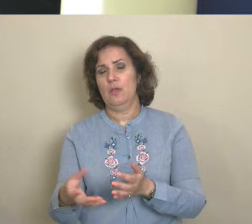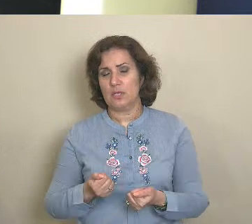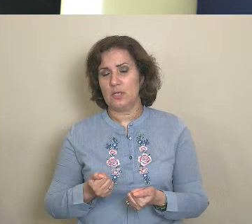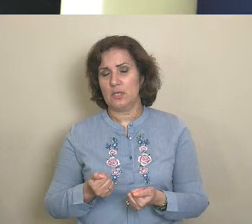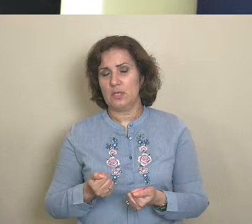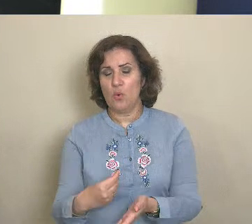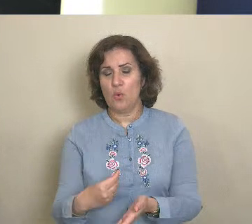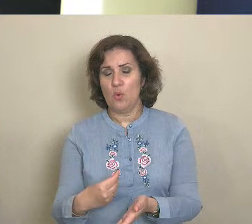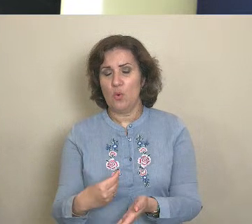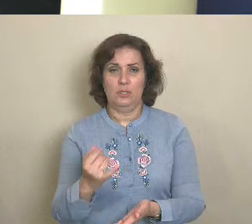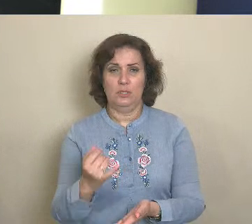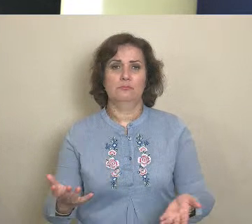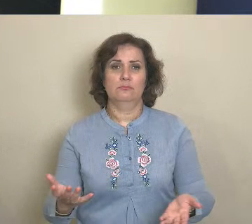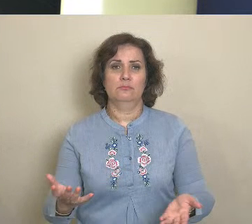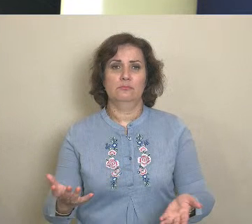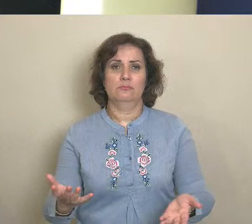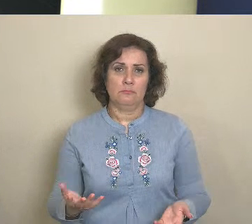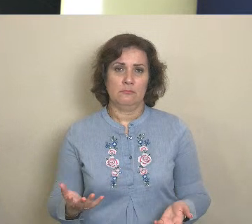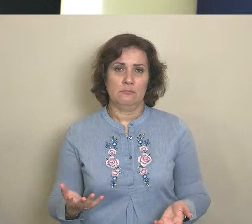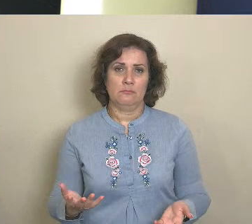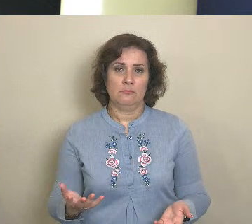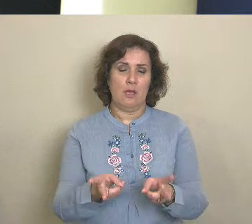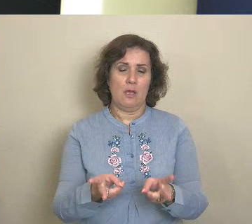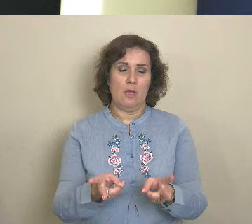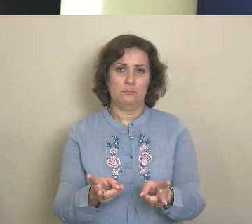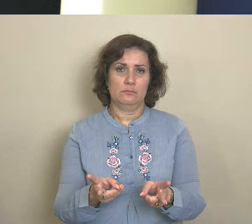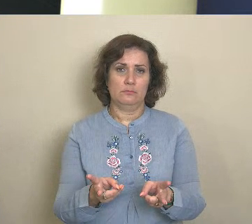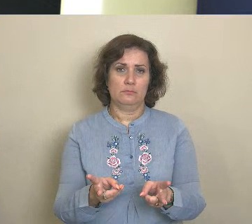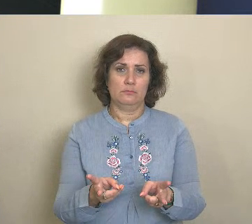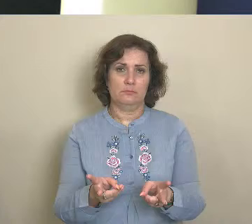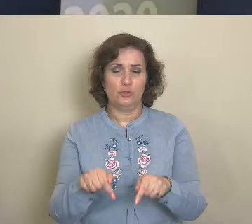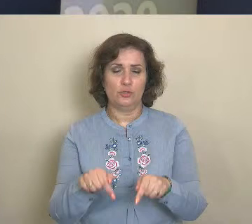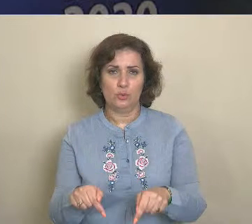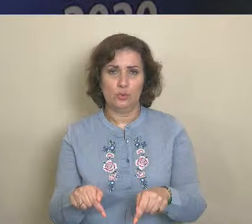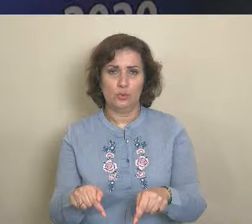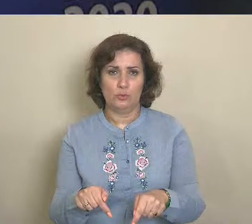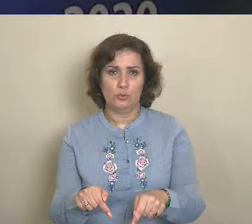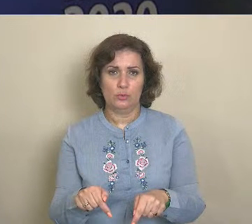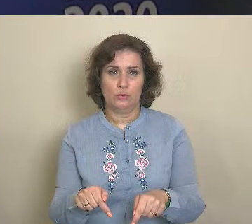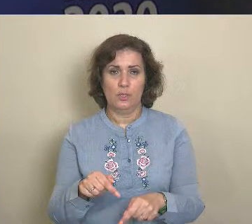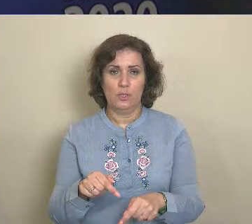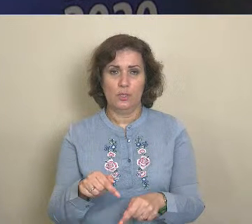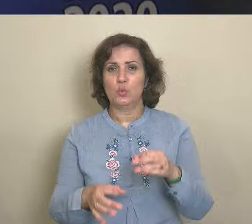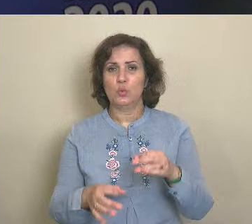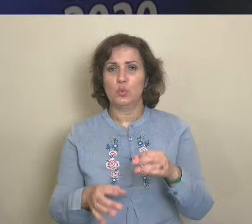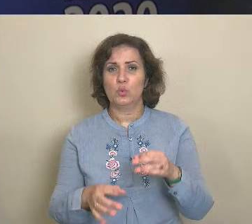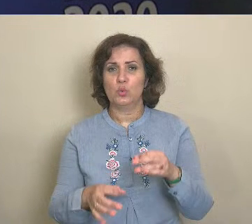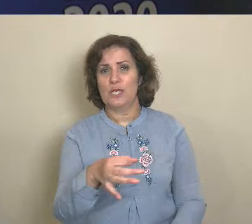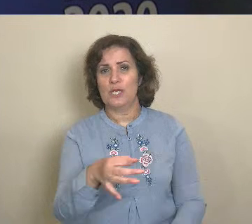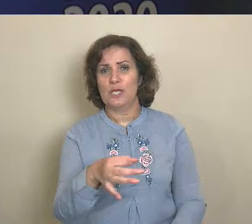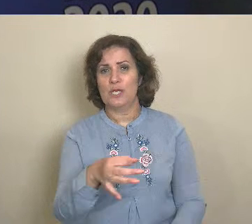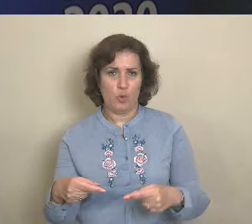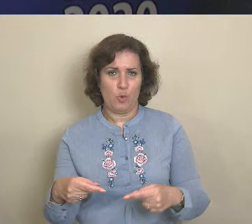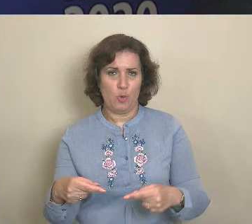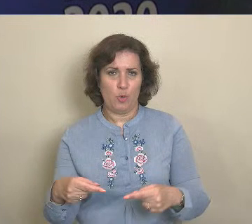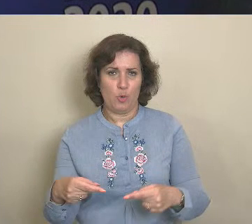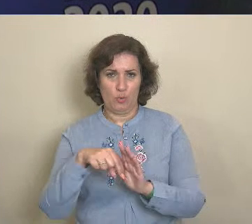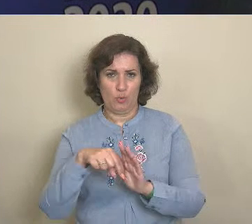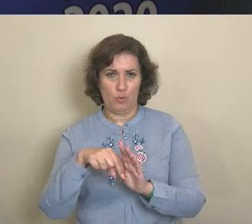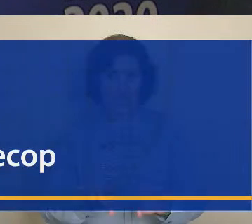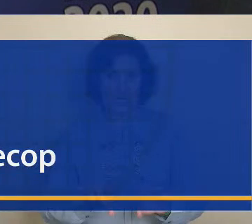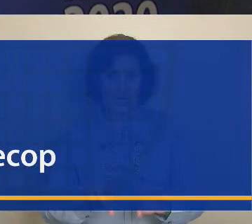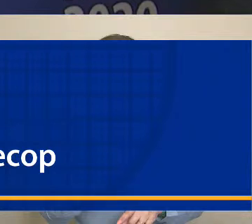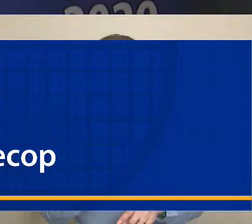out to be corrupt official because the person was paid for this job. Well, and the